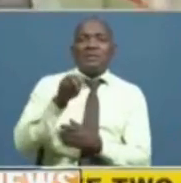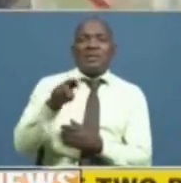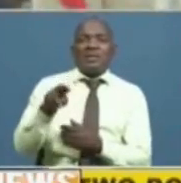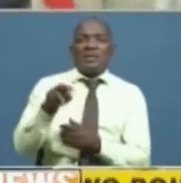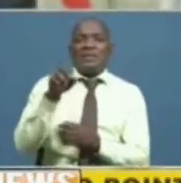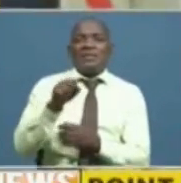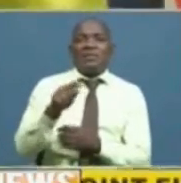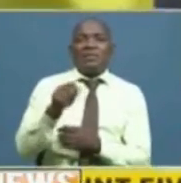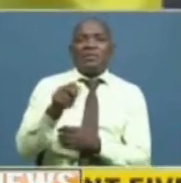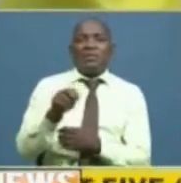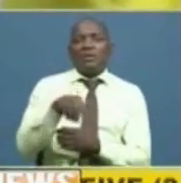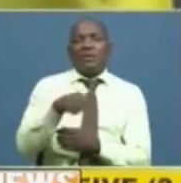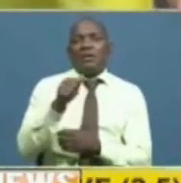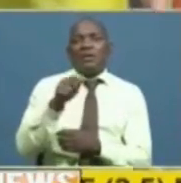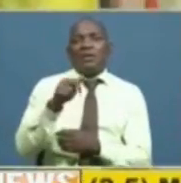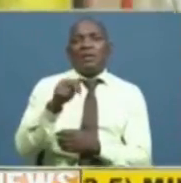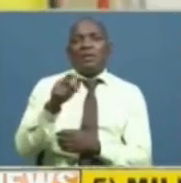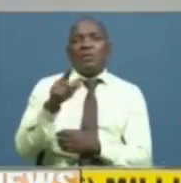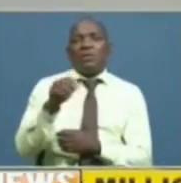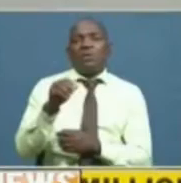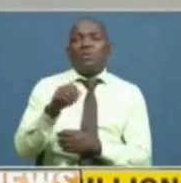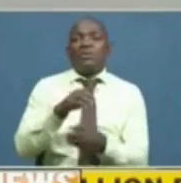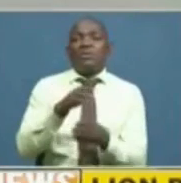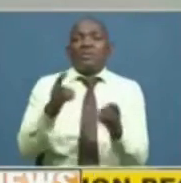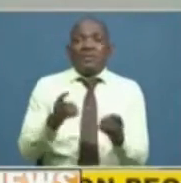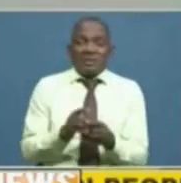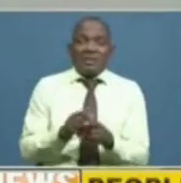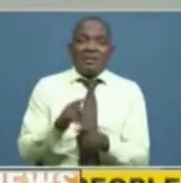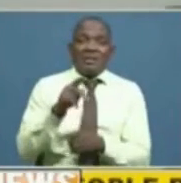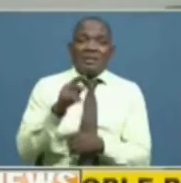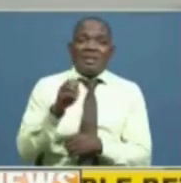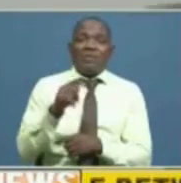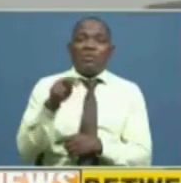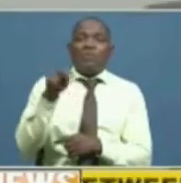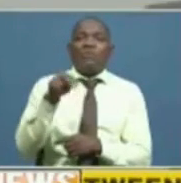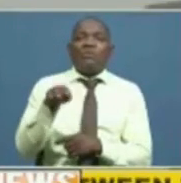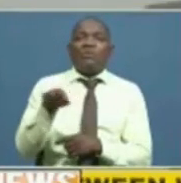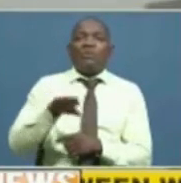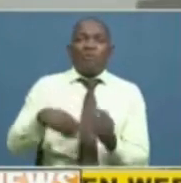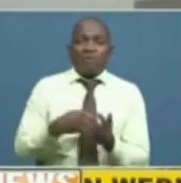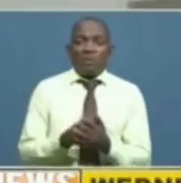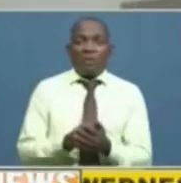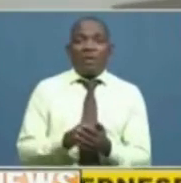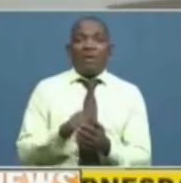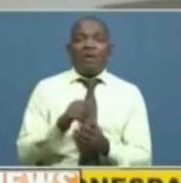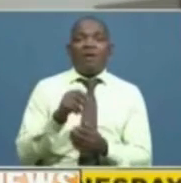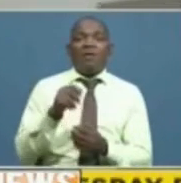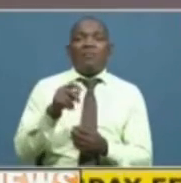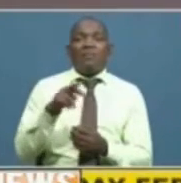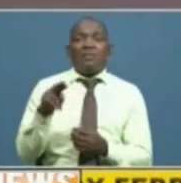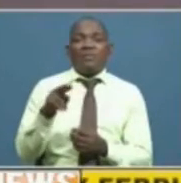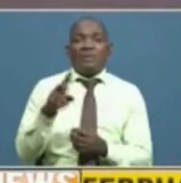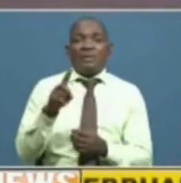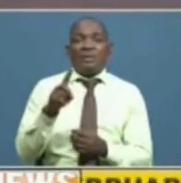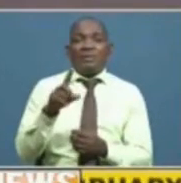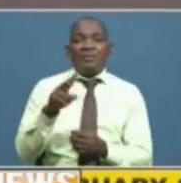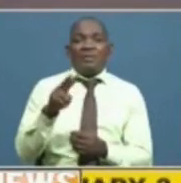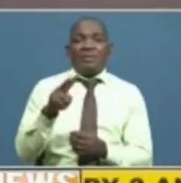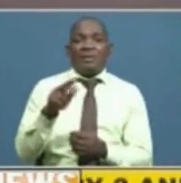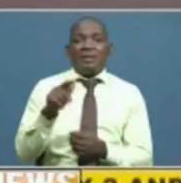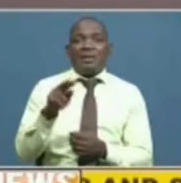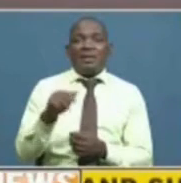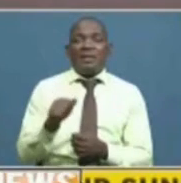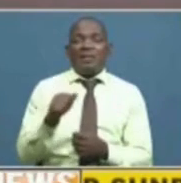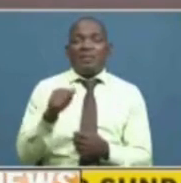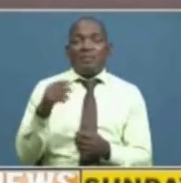Tongu and the Anglo districts, as well as the Ketu North municipality. The Volta Regional Manager of the DVLA, Mr.